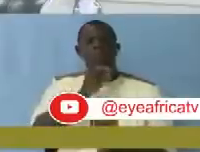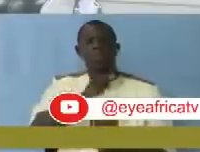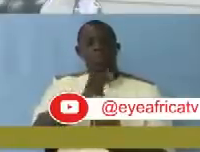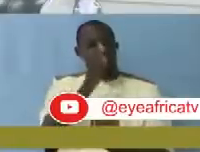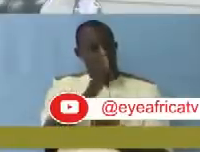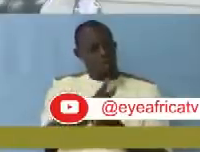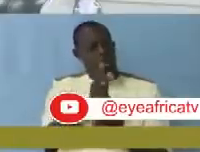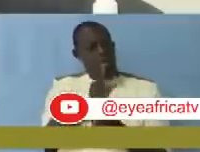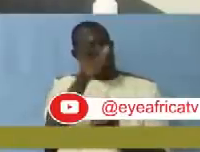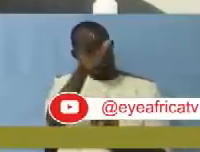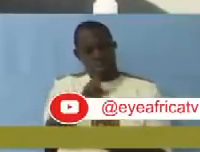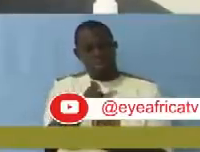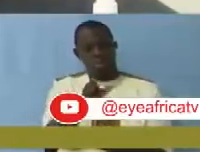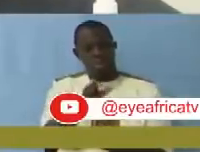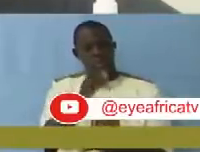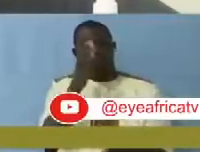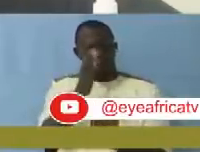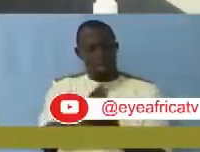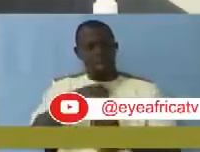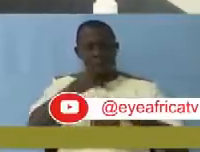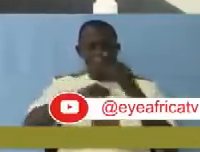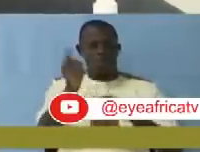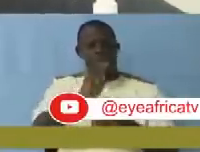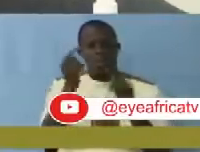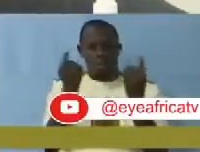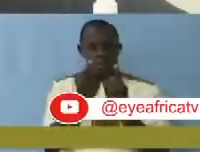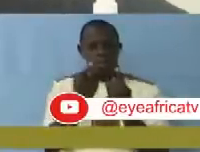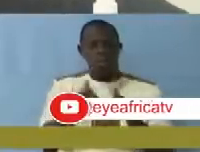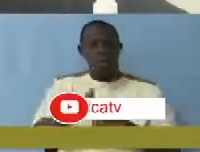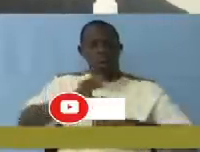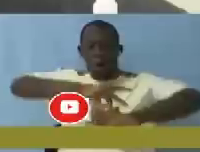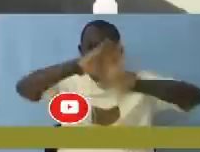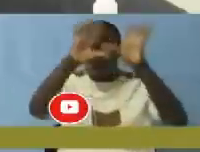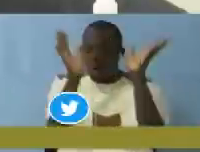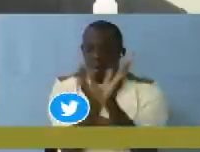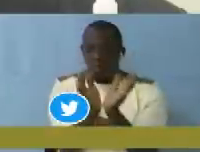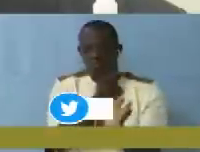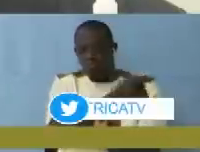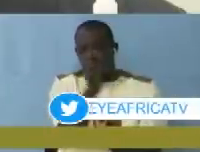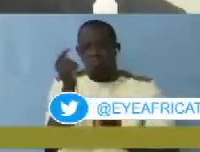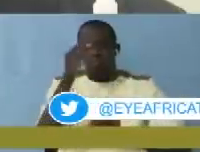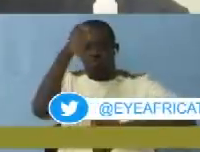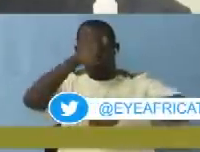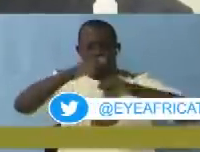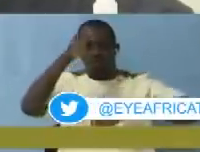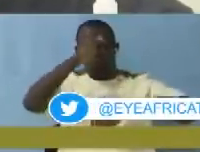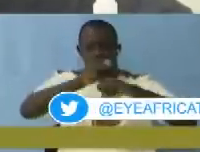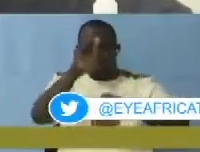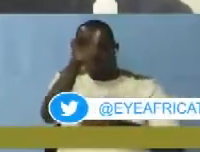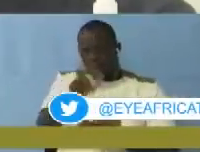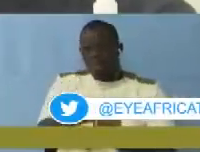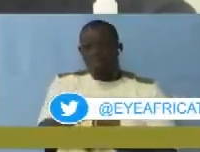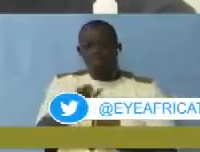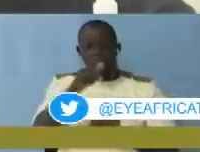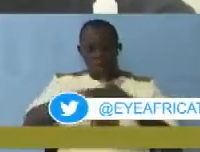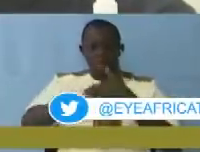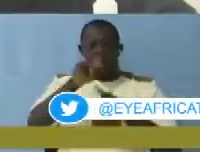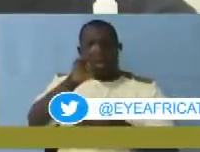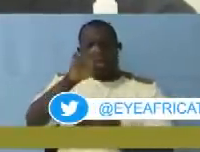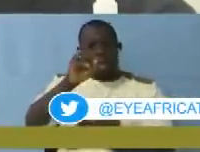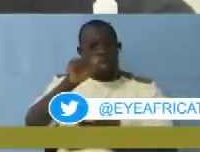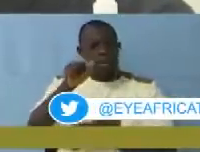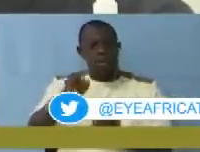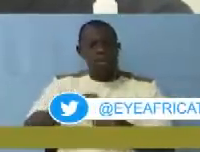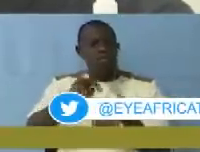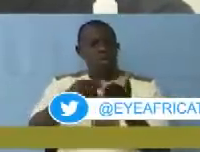is, you were all torturers at the NIA. That is the truth. That was the culture